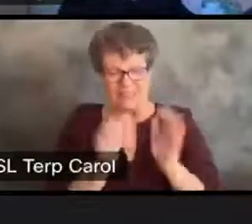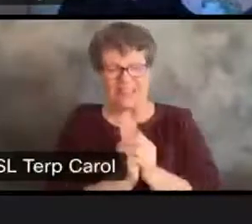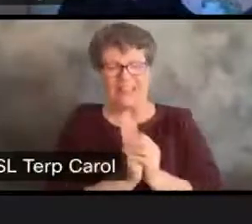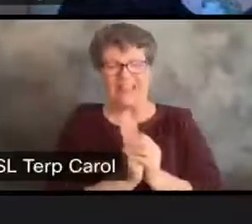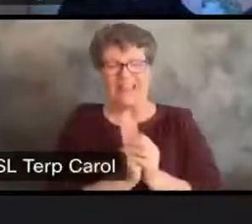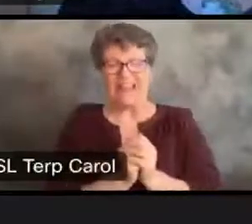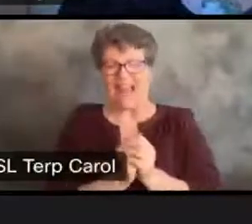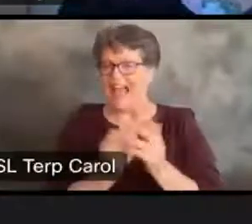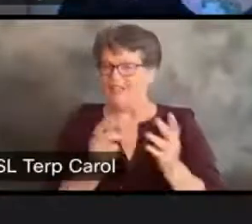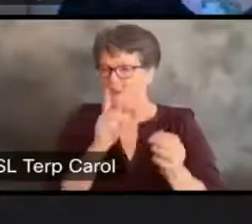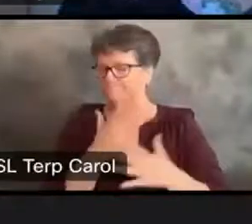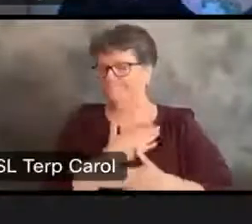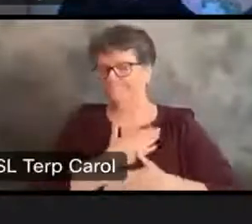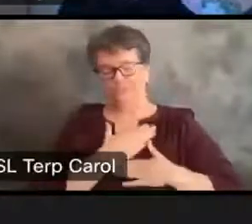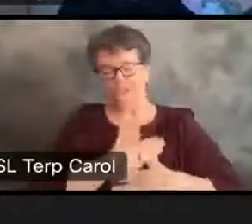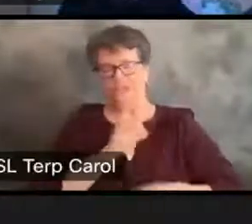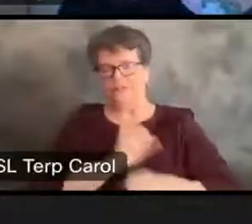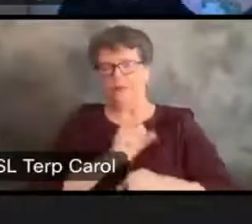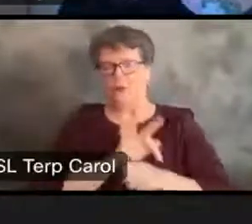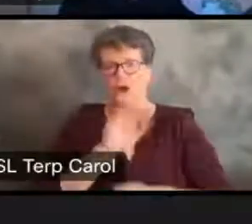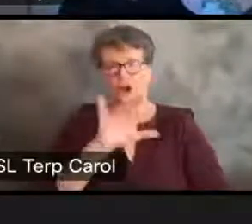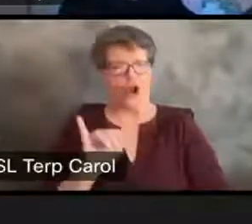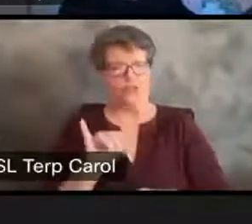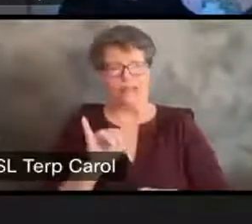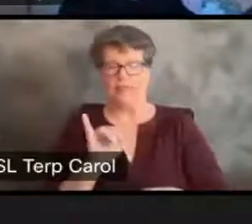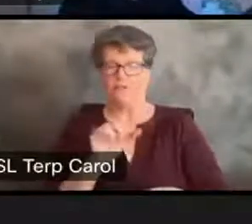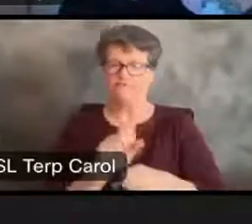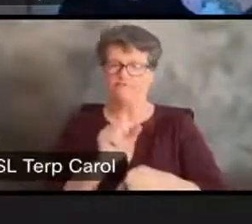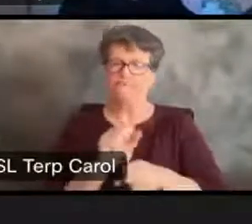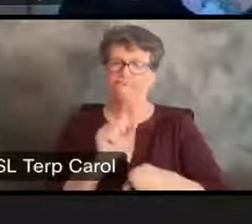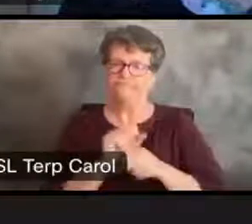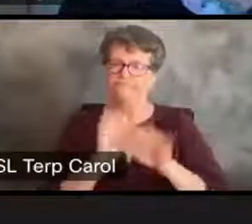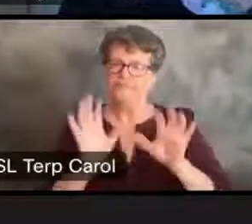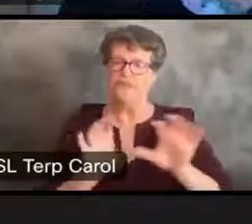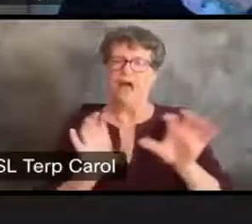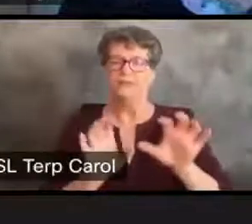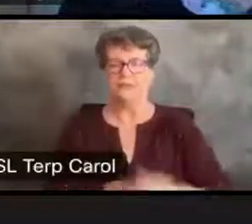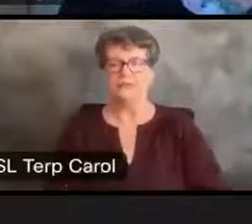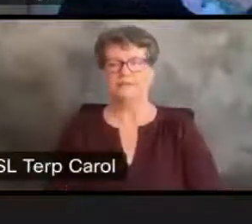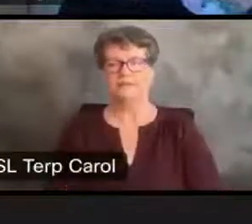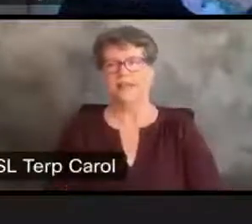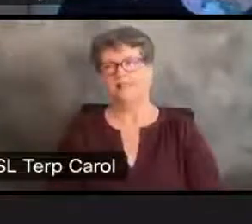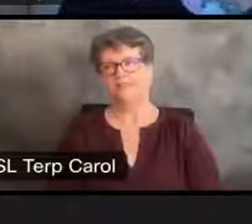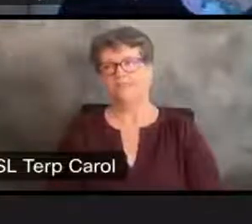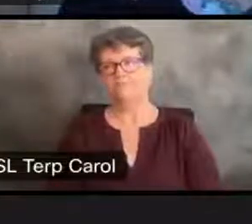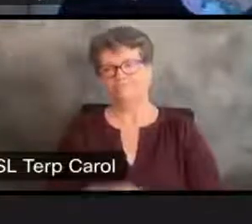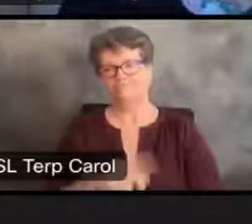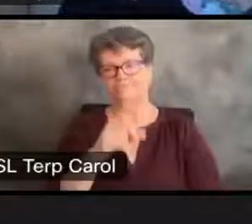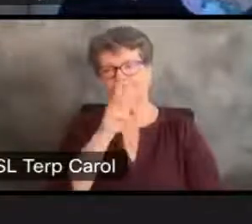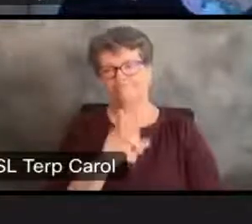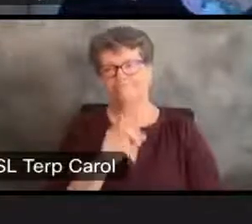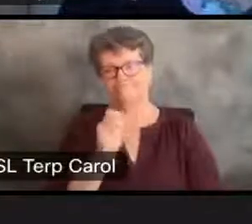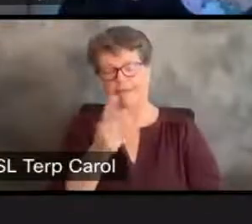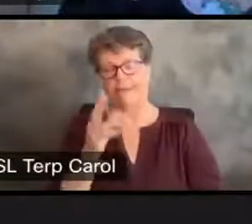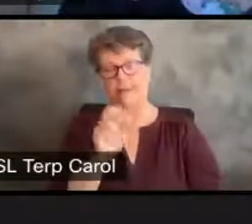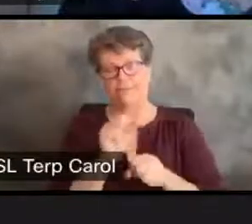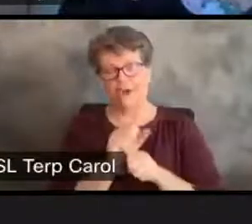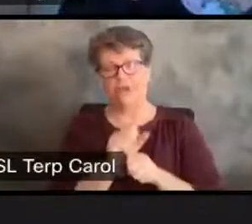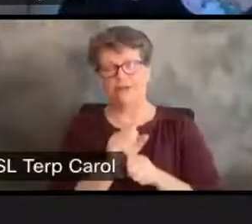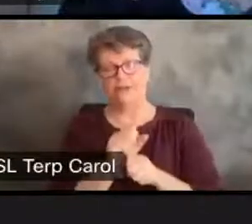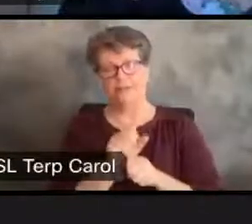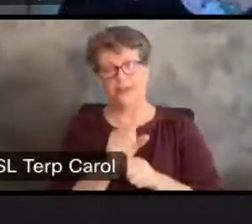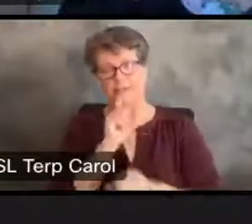us as well, another one of our community services specialists that will wave to you guys, hopefully. And I see Scott, a QA specialist, who is here too. And I